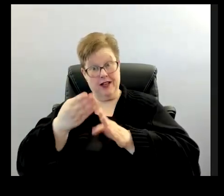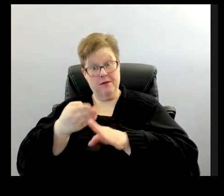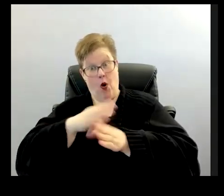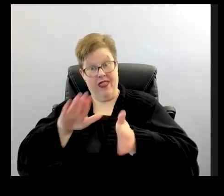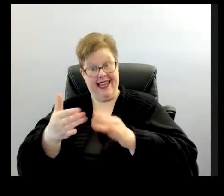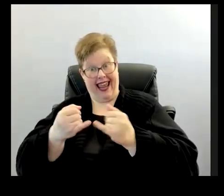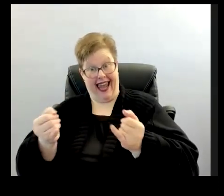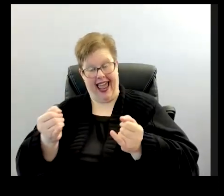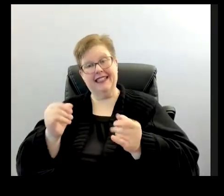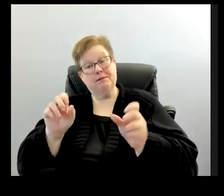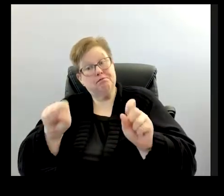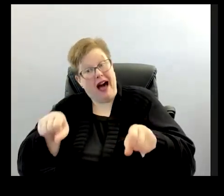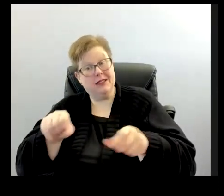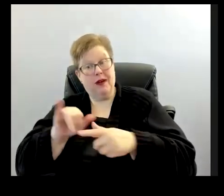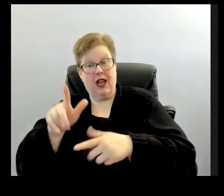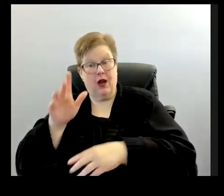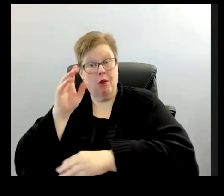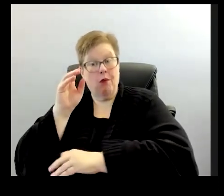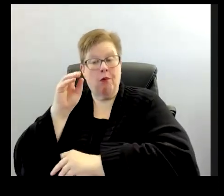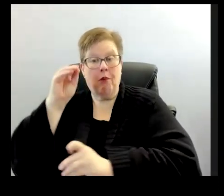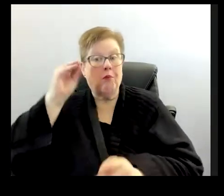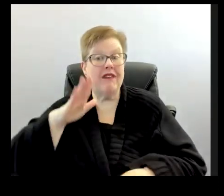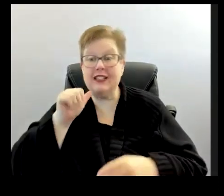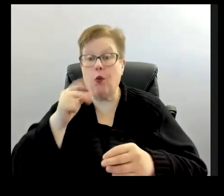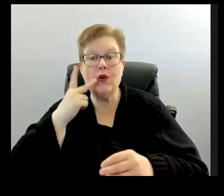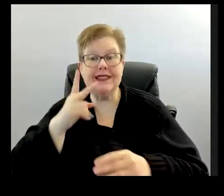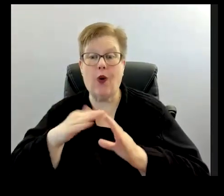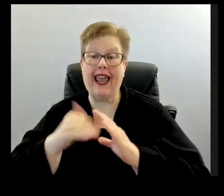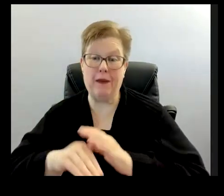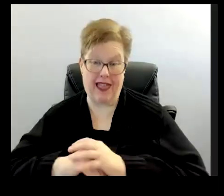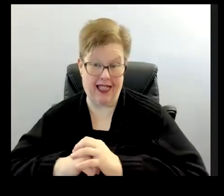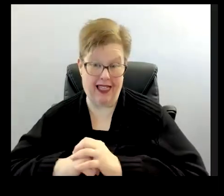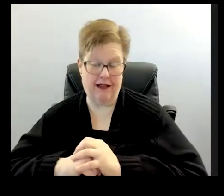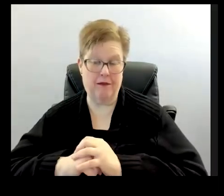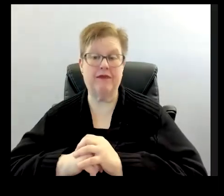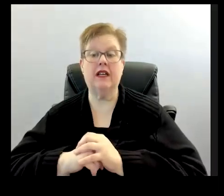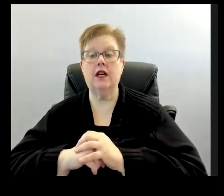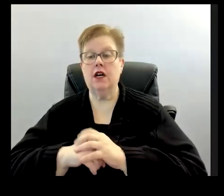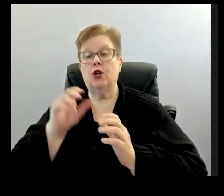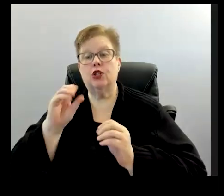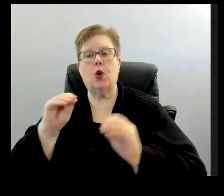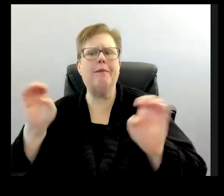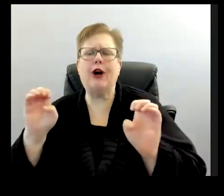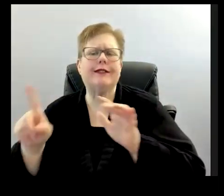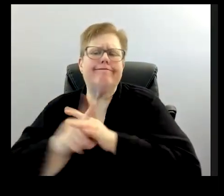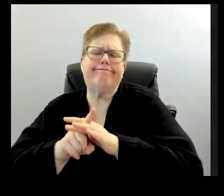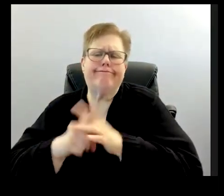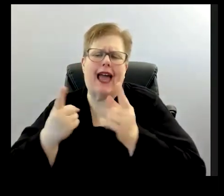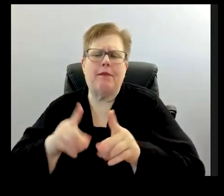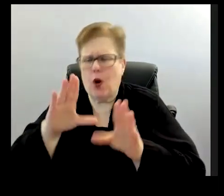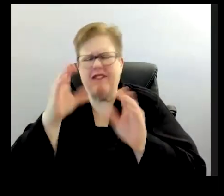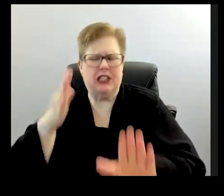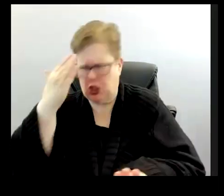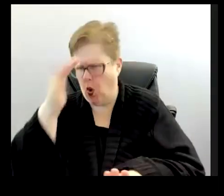deadline, there is a possibility your professor won't see your email. And so emergencies happen, and your